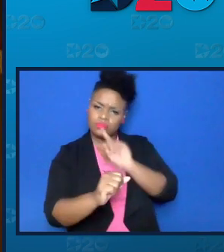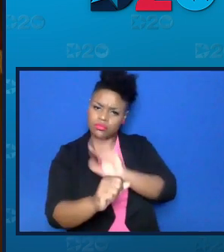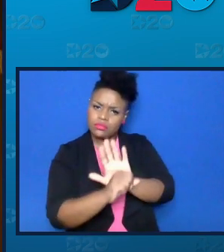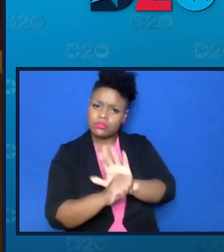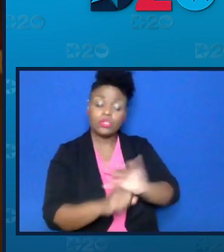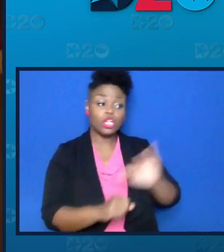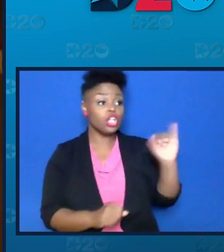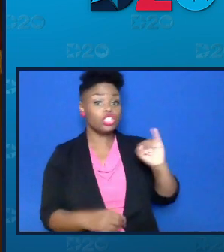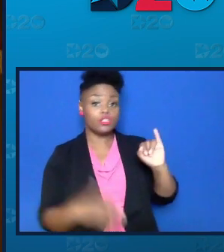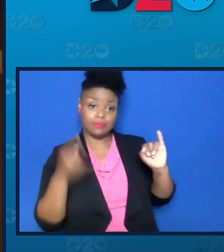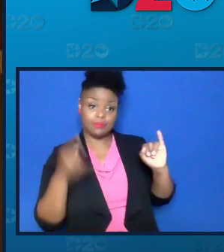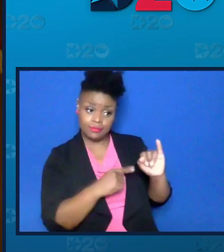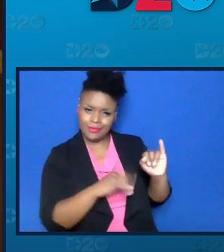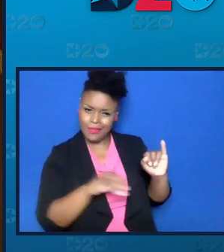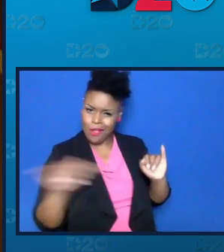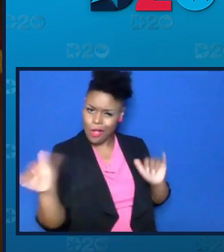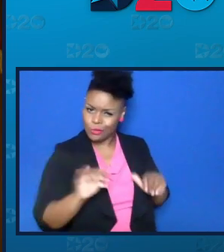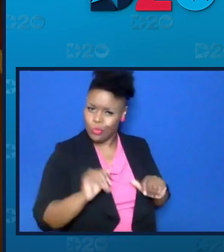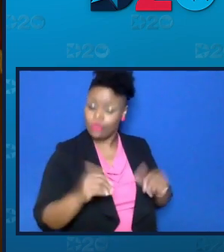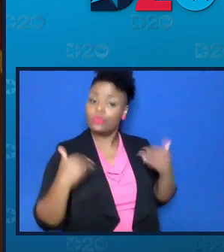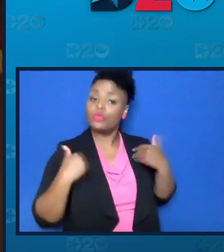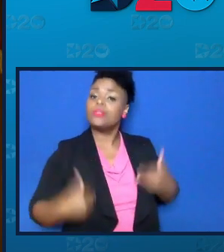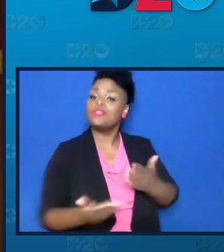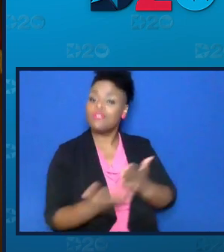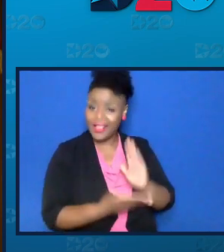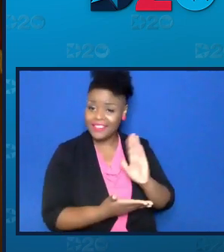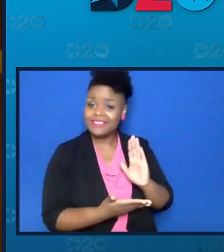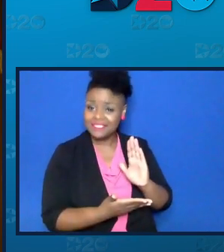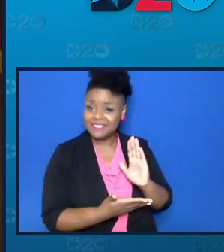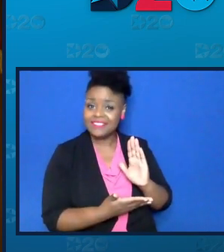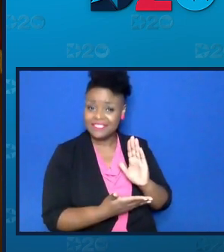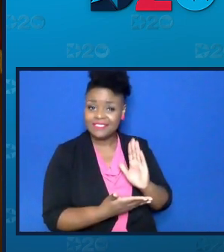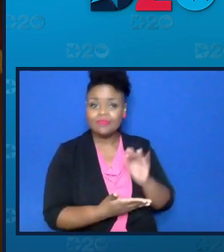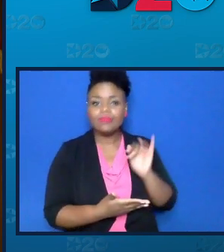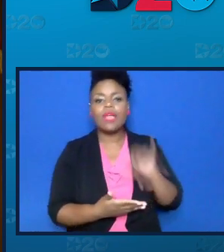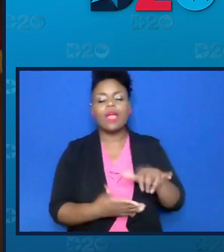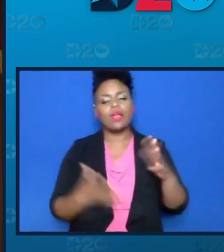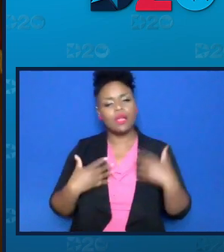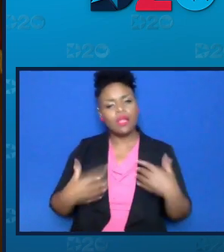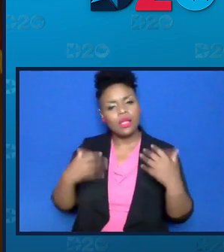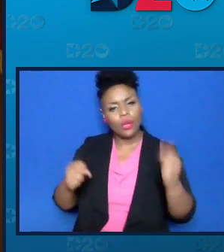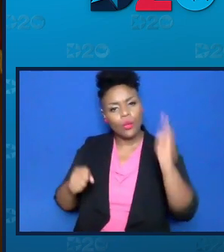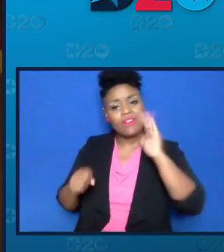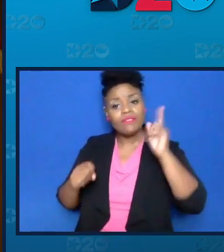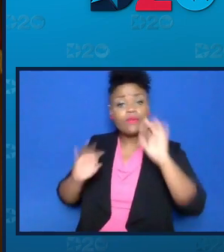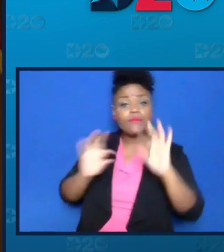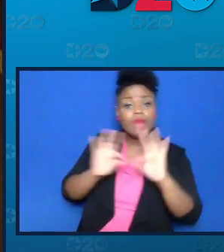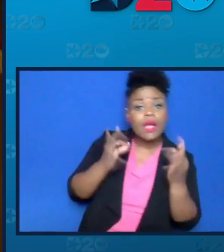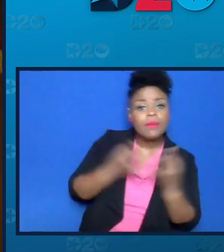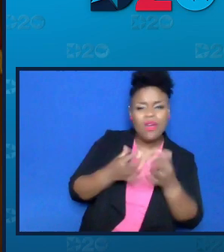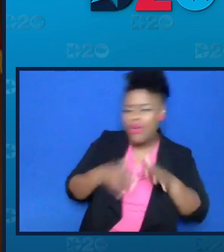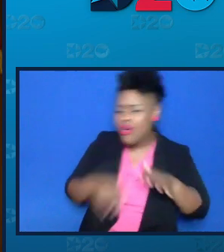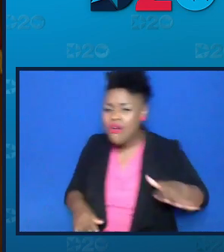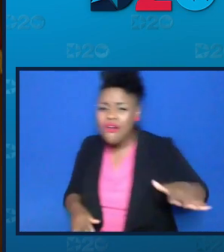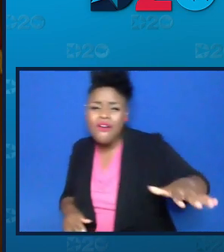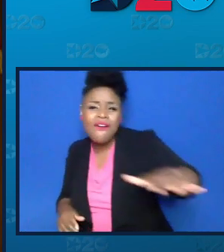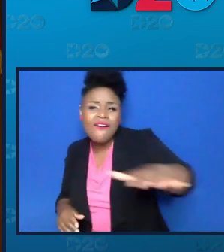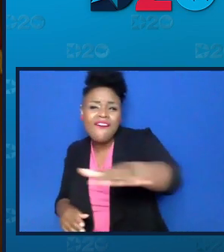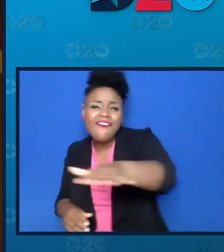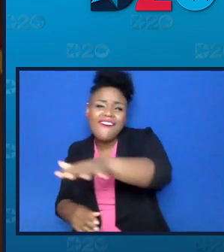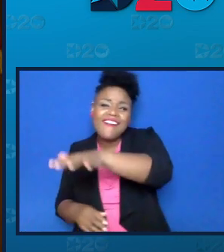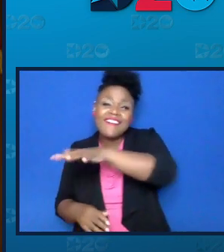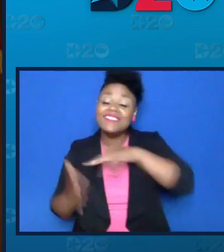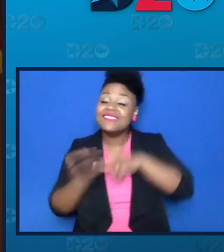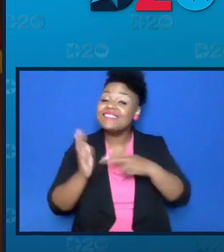be restored for all our communities, all our families, for all of us. And when I say all of us, quiero